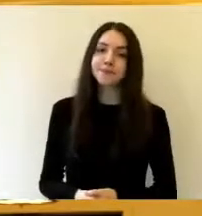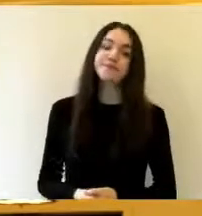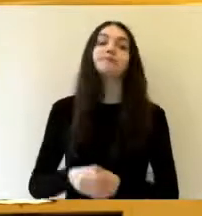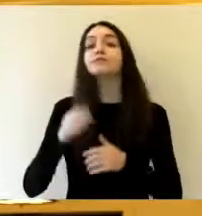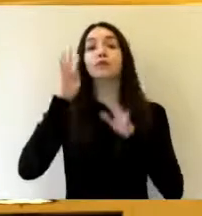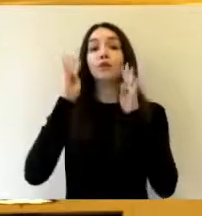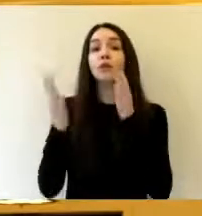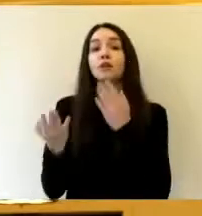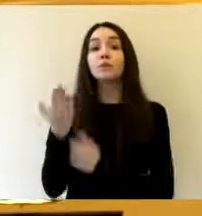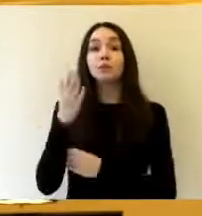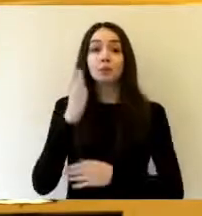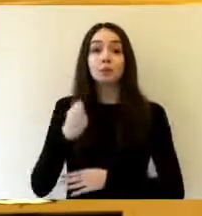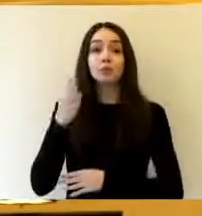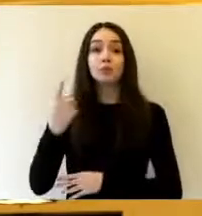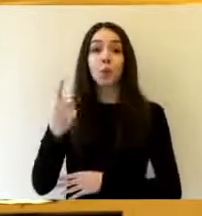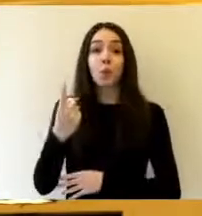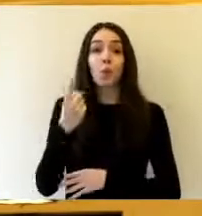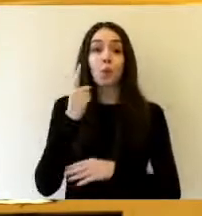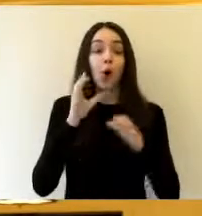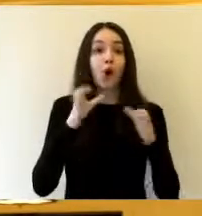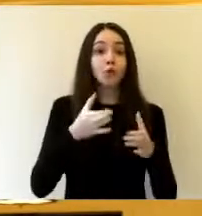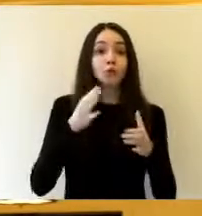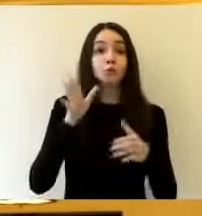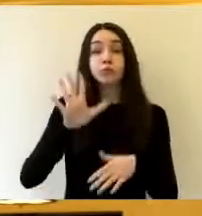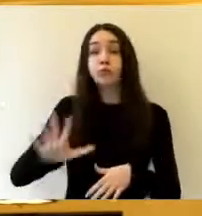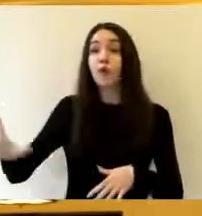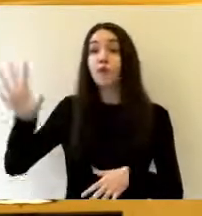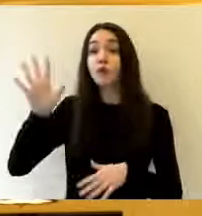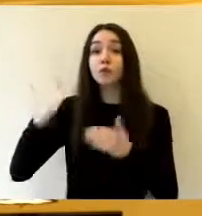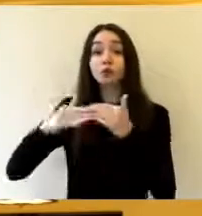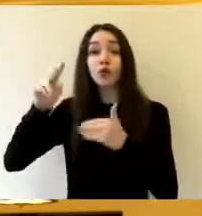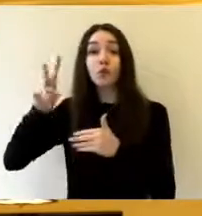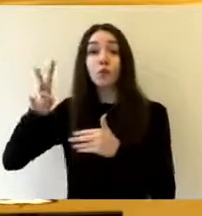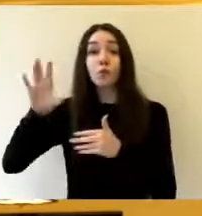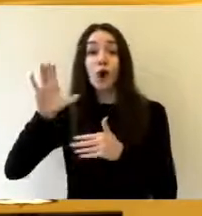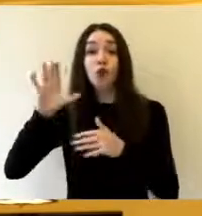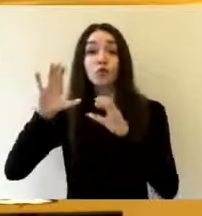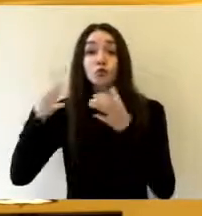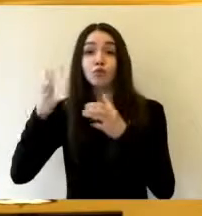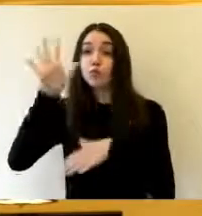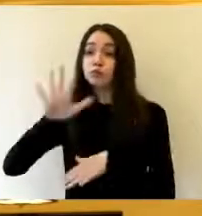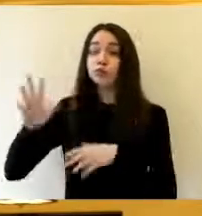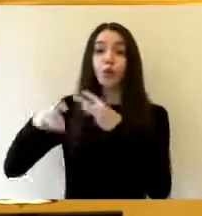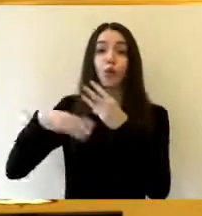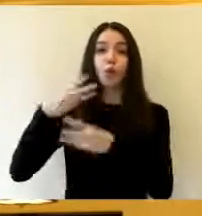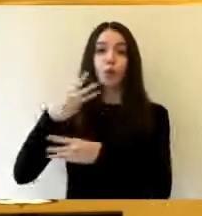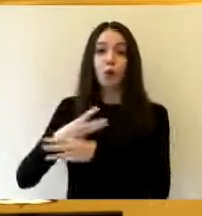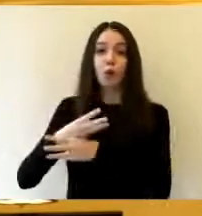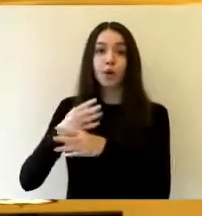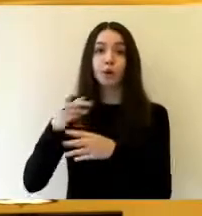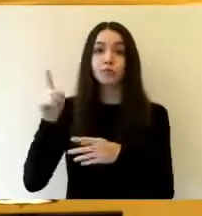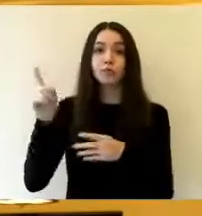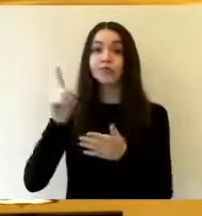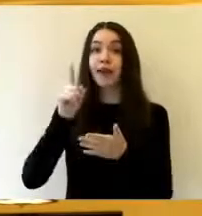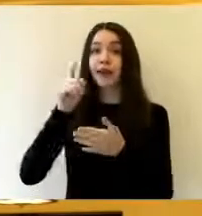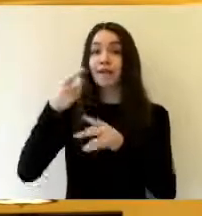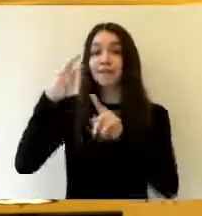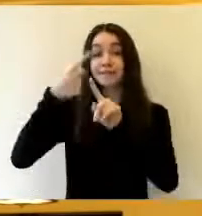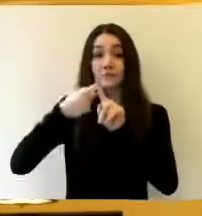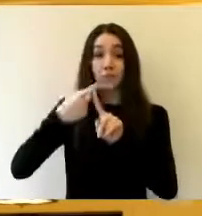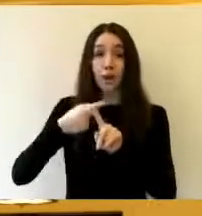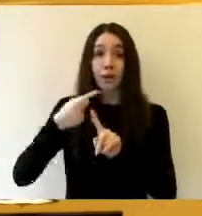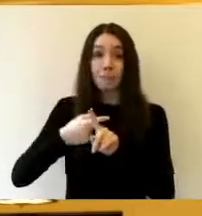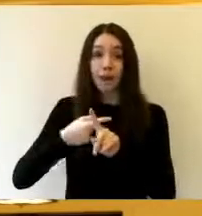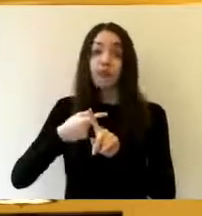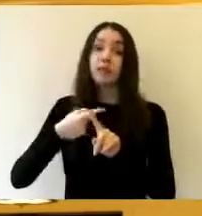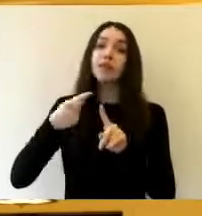Creative Mornings Baltimore is one of over 200 chapters around the world, and we meet every month on the same theme and the